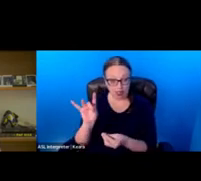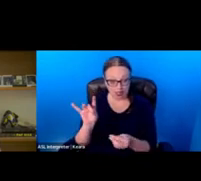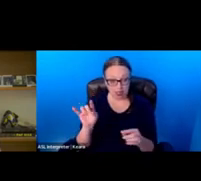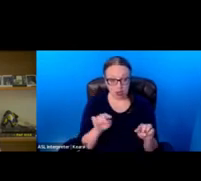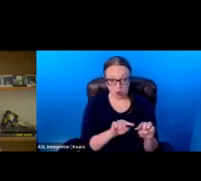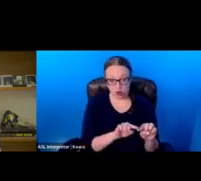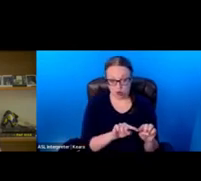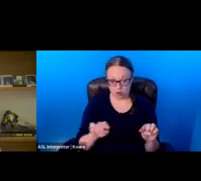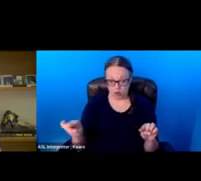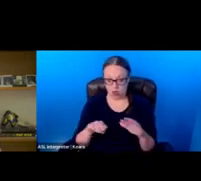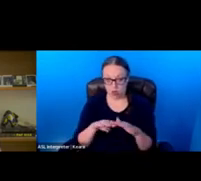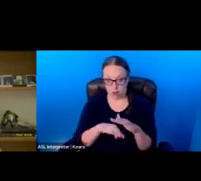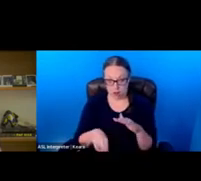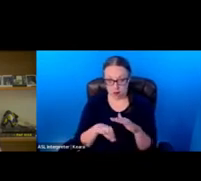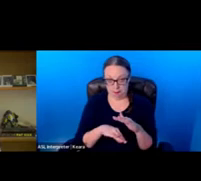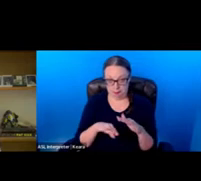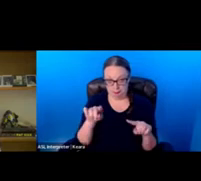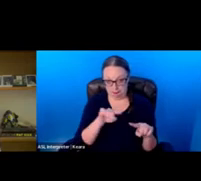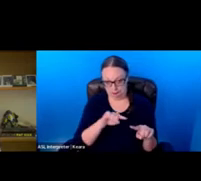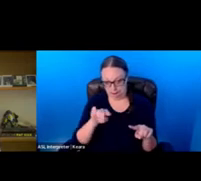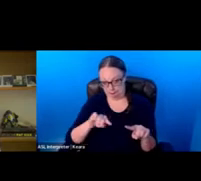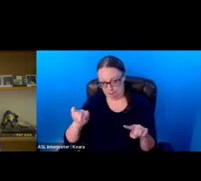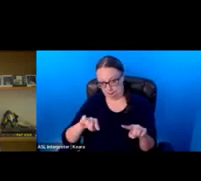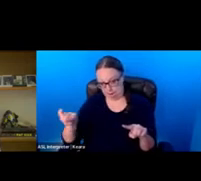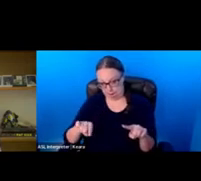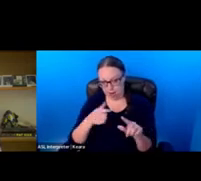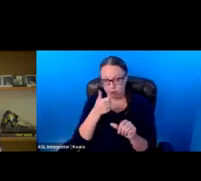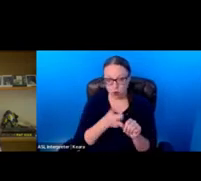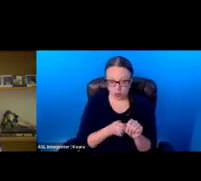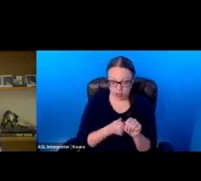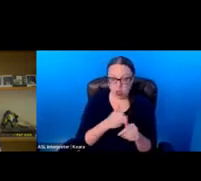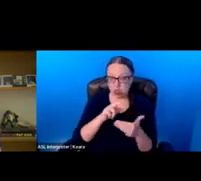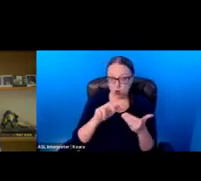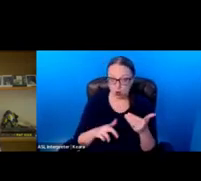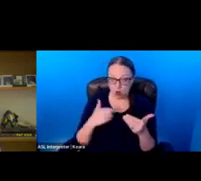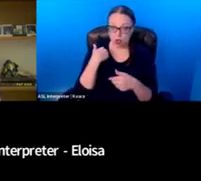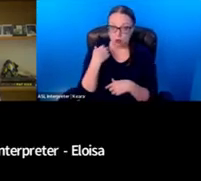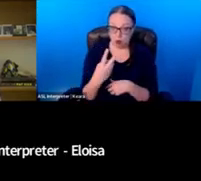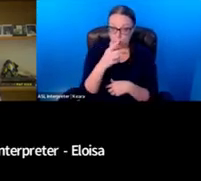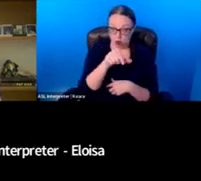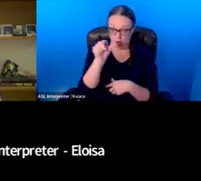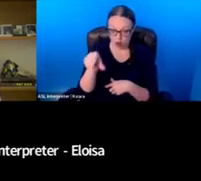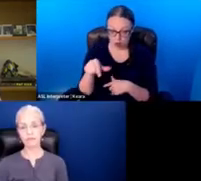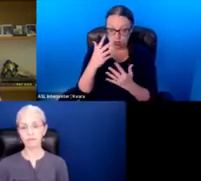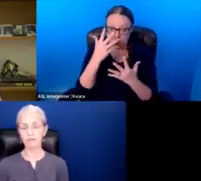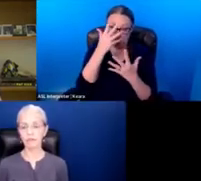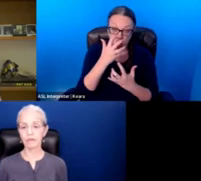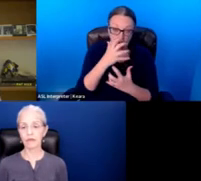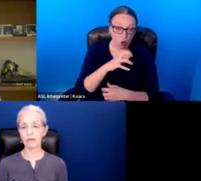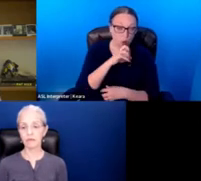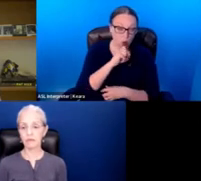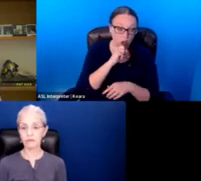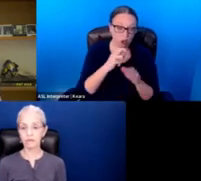of the bar chart. And for each outcome, there are 2 columns. The dark orange column represents individuals